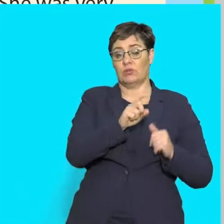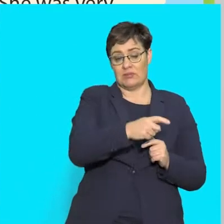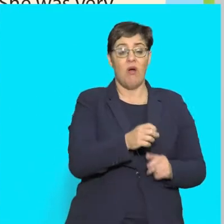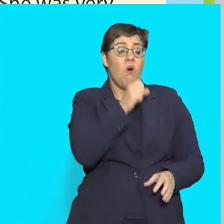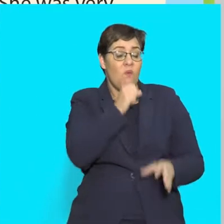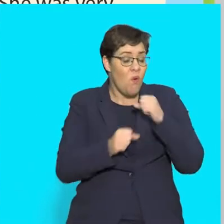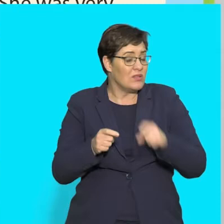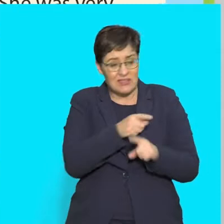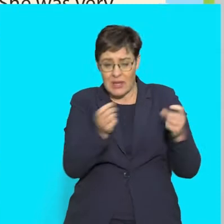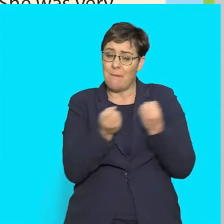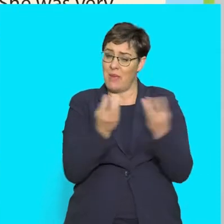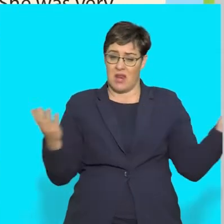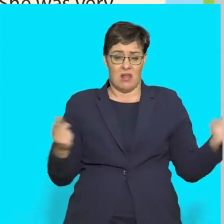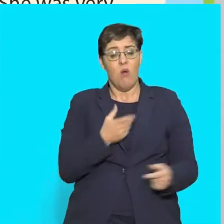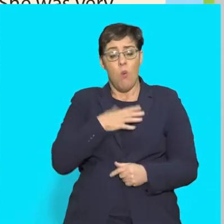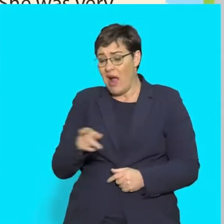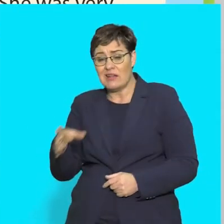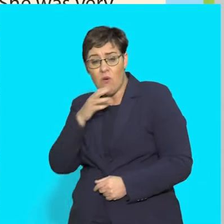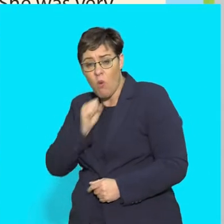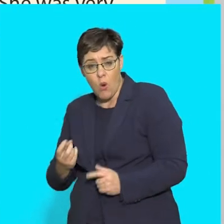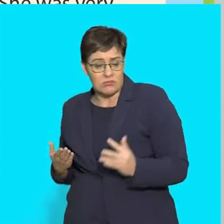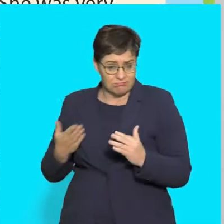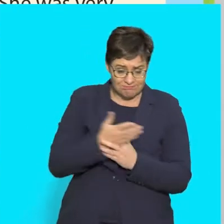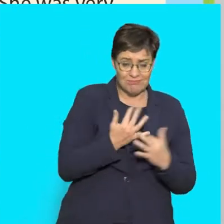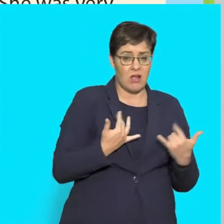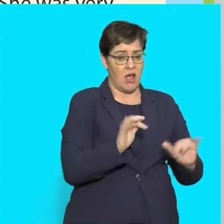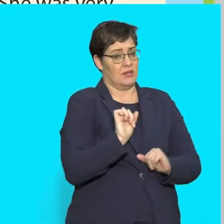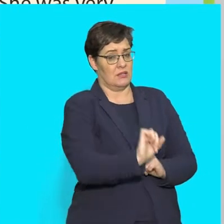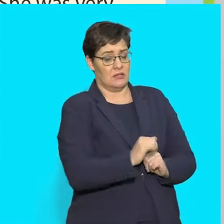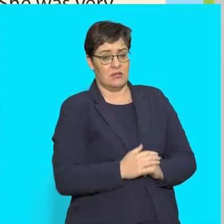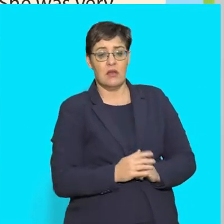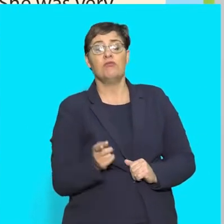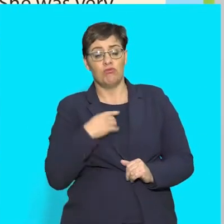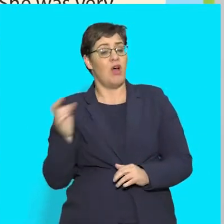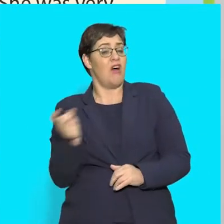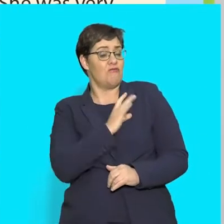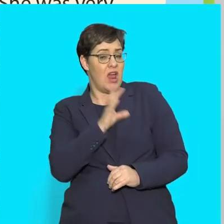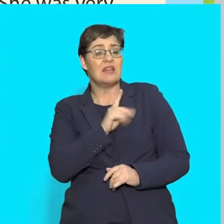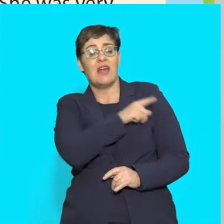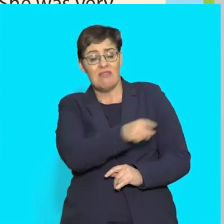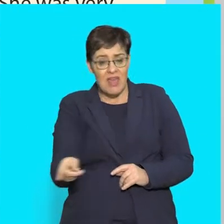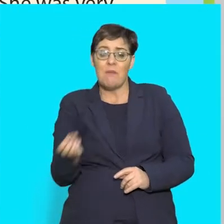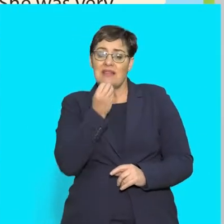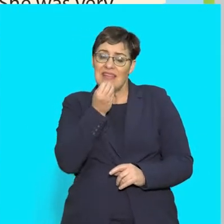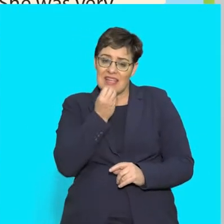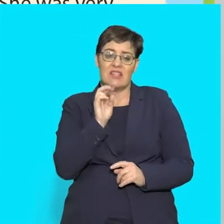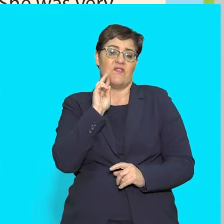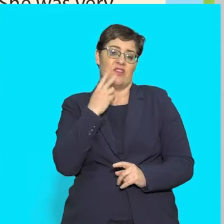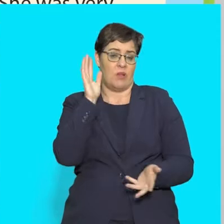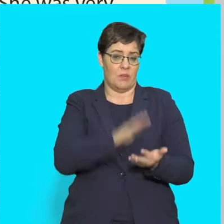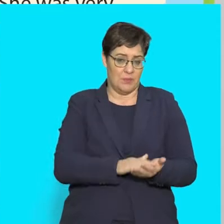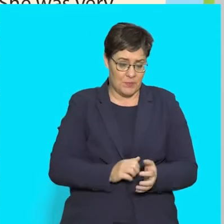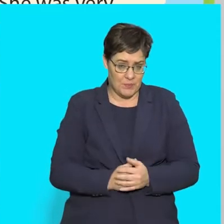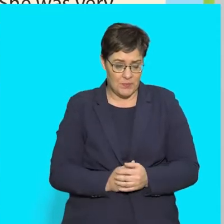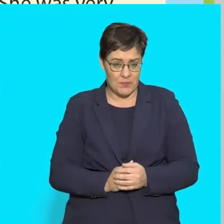goats roaming around and Gogo didn't want the goats to get into her garden. She was afraid they might eat up her vegetables.